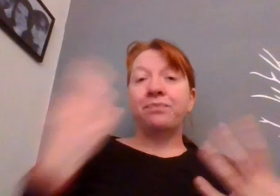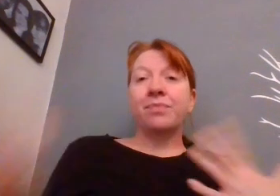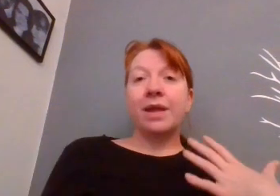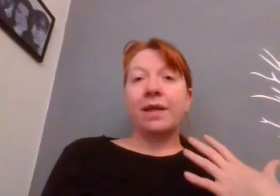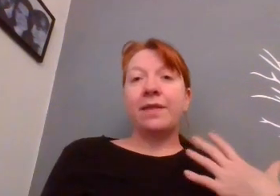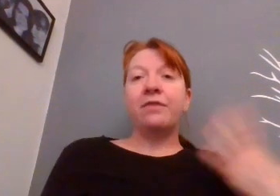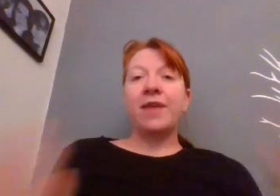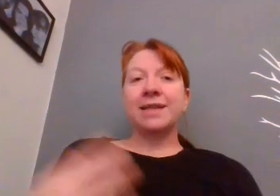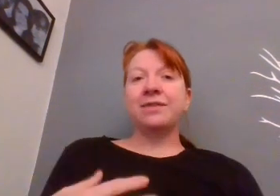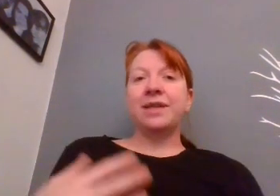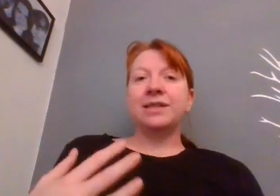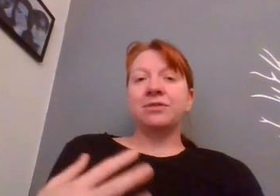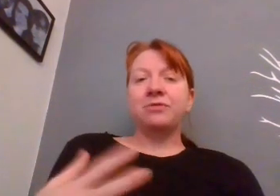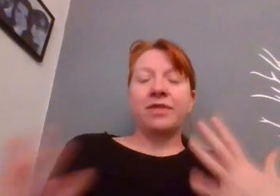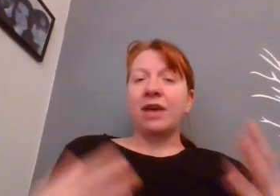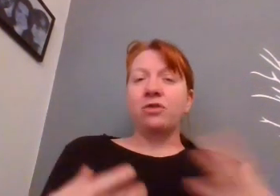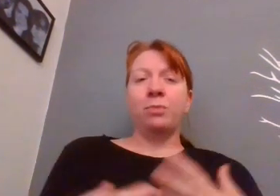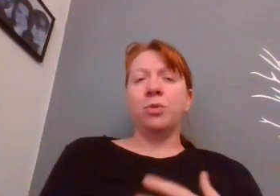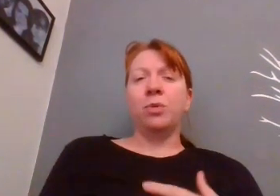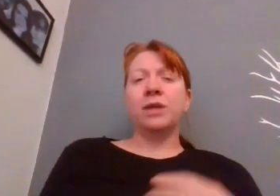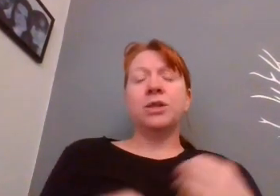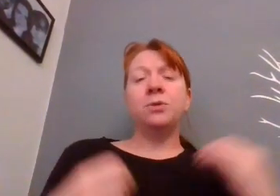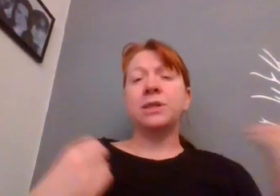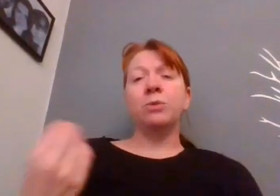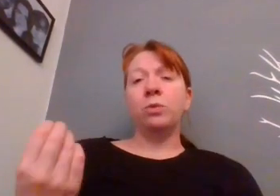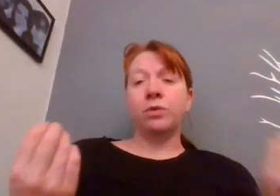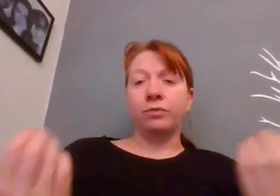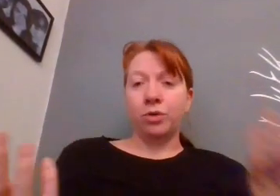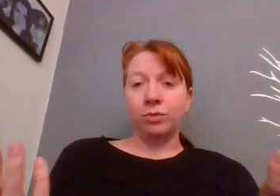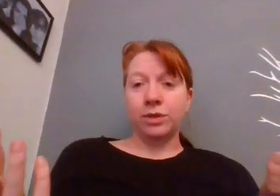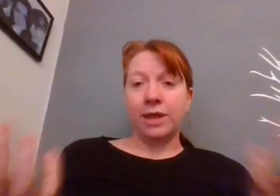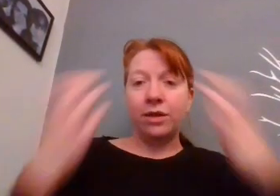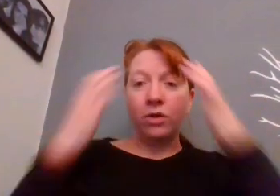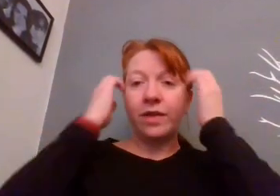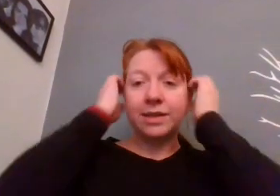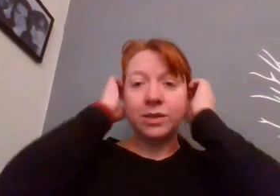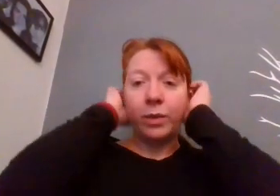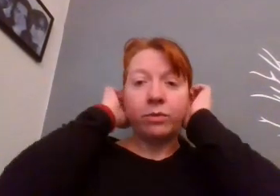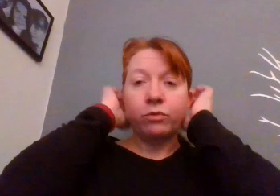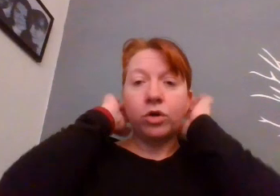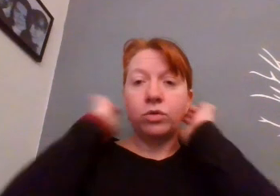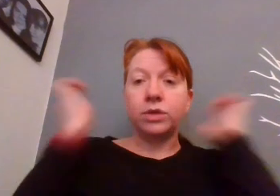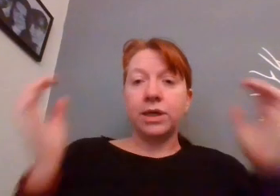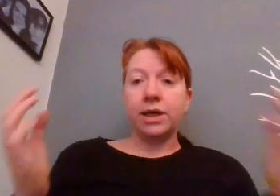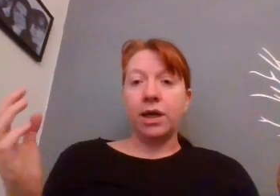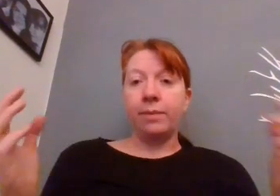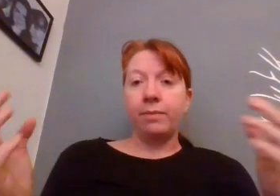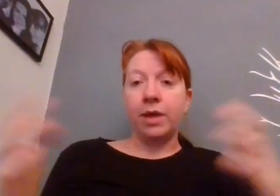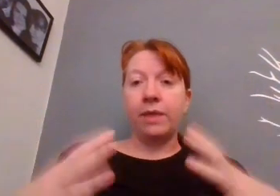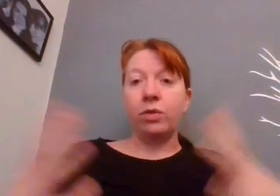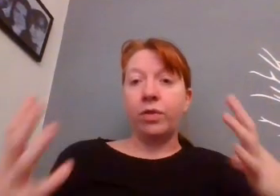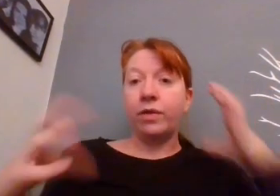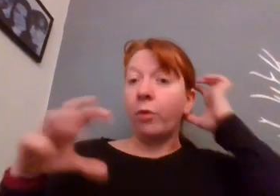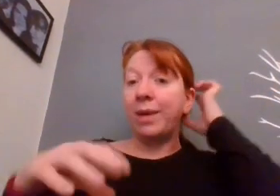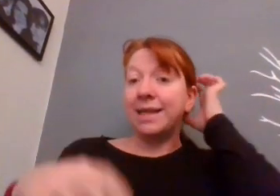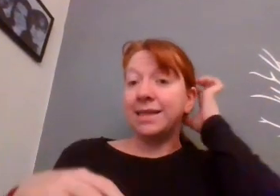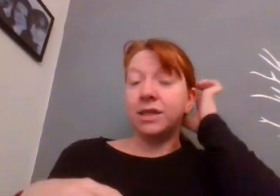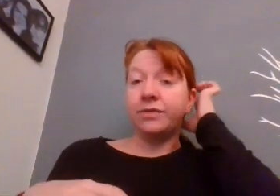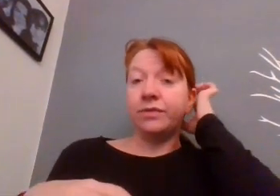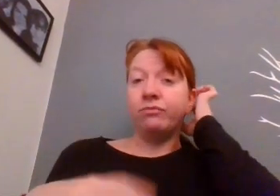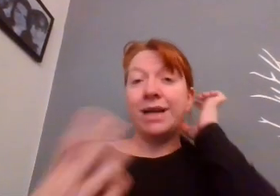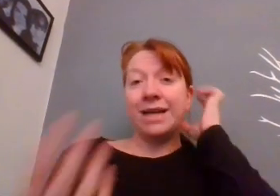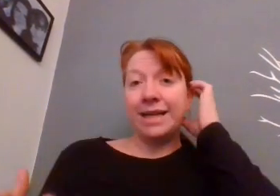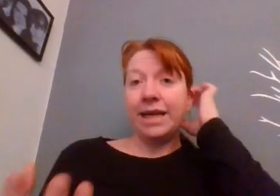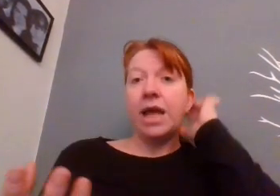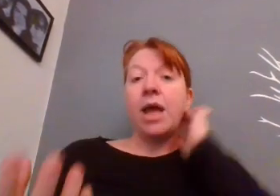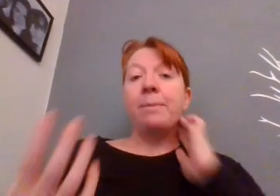So the effects of this gravitational pull are too small to record. They're not things that we can record on planet